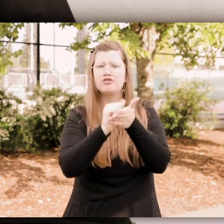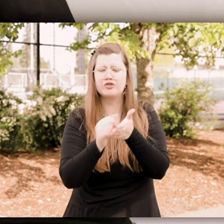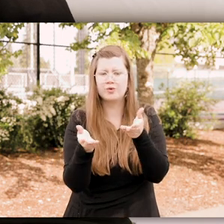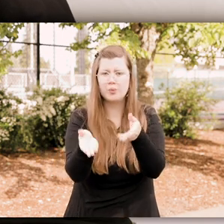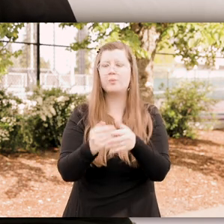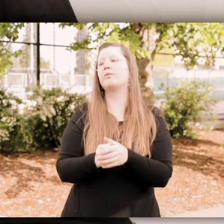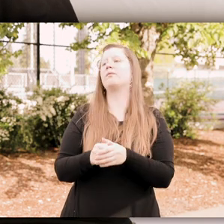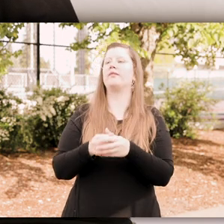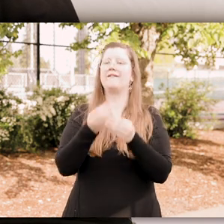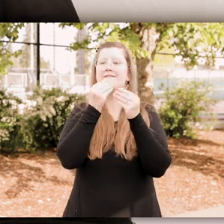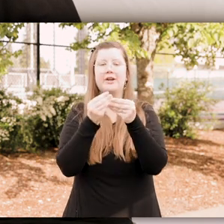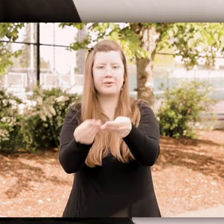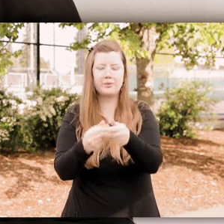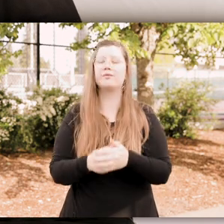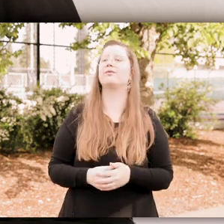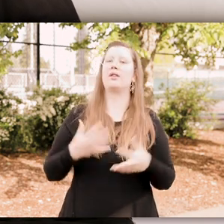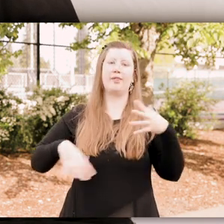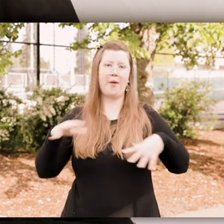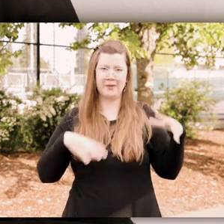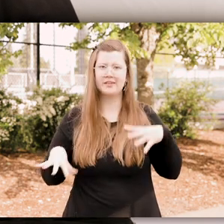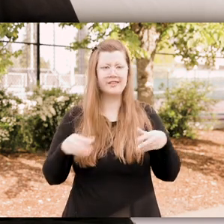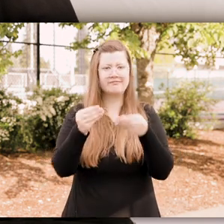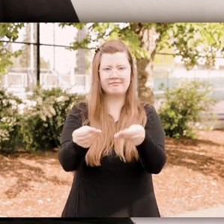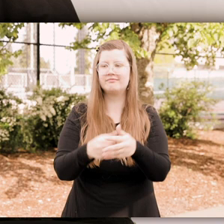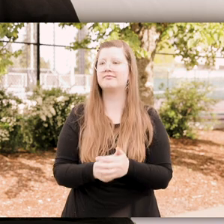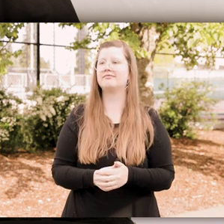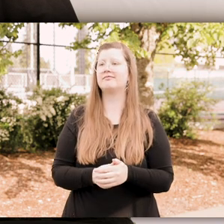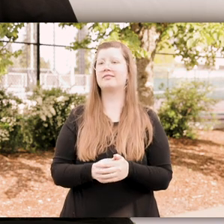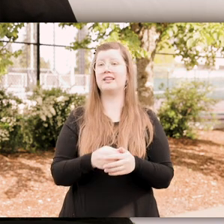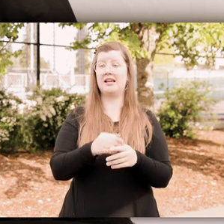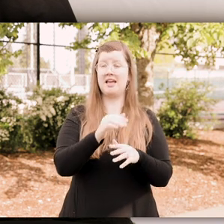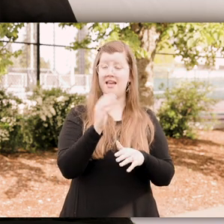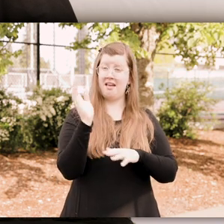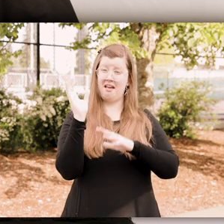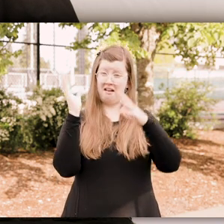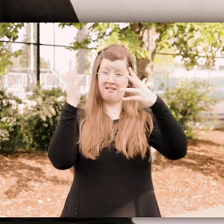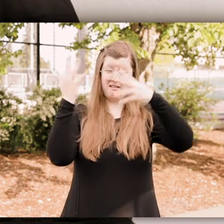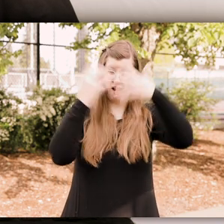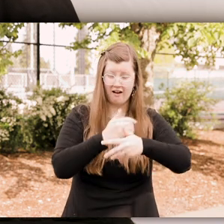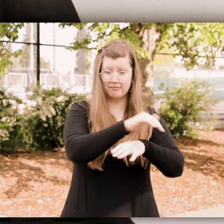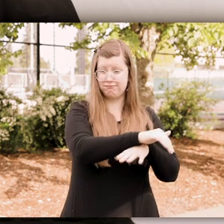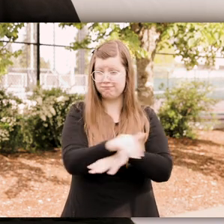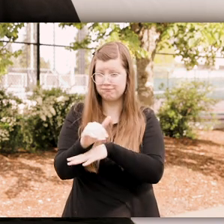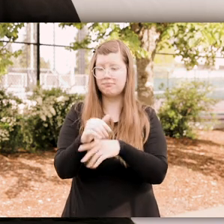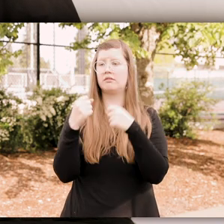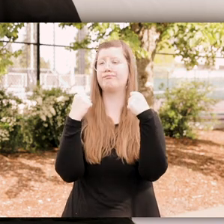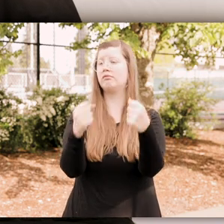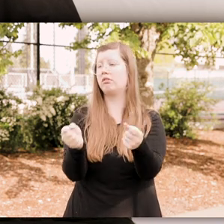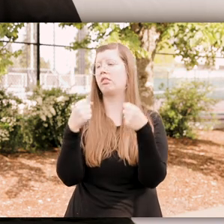every band practice, taking you to every swim meet, chess match, dance or gymnastics